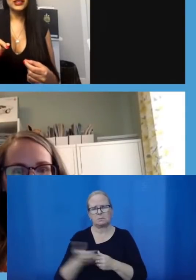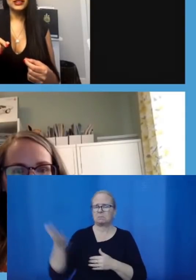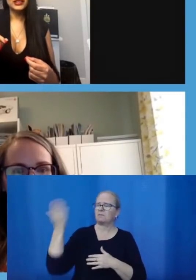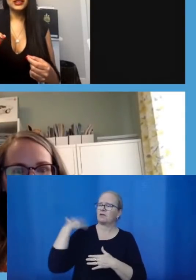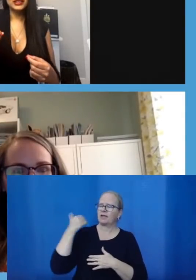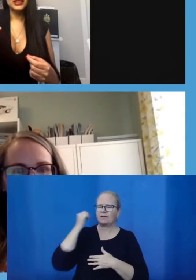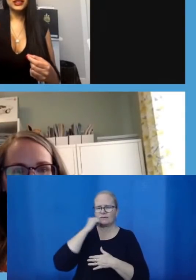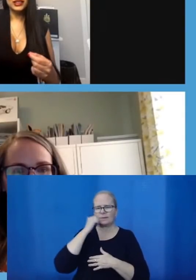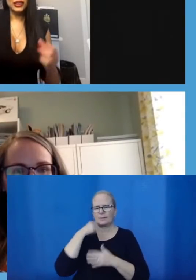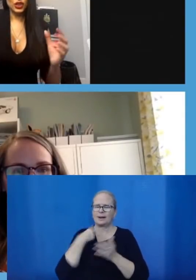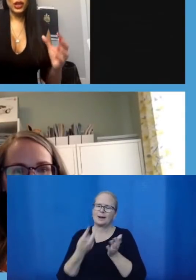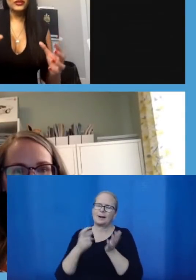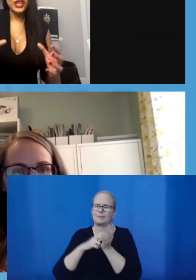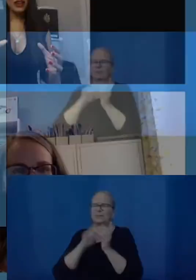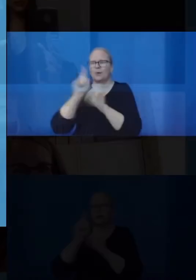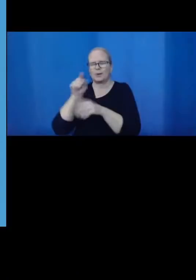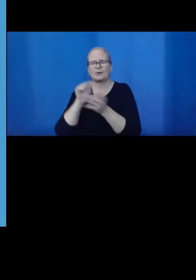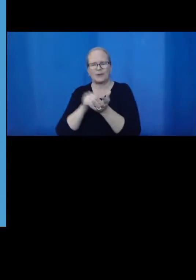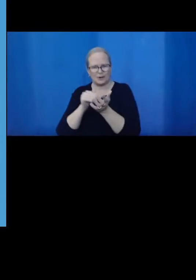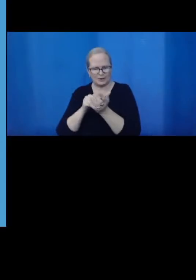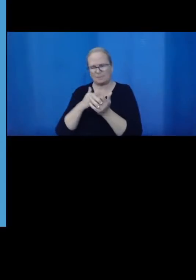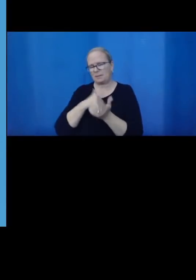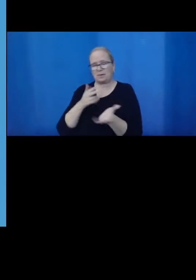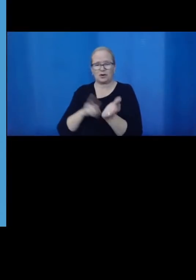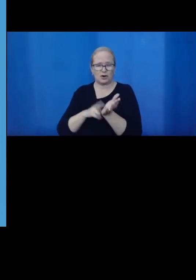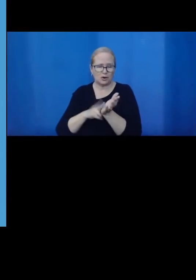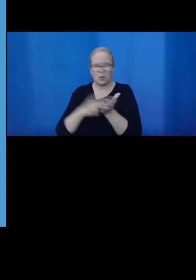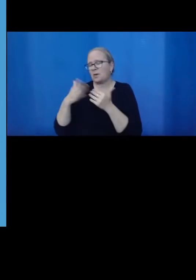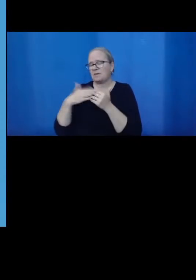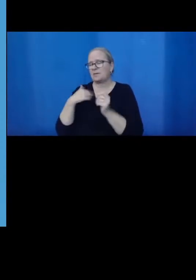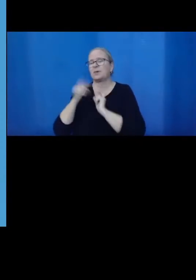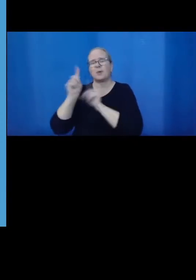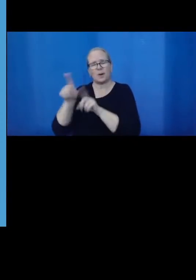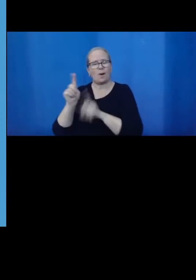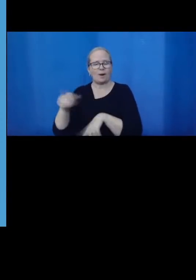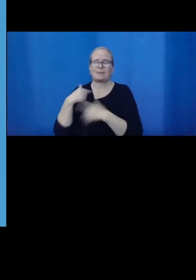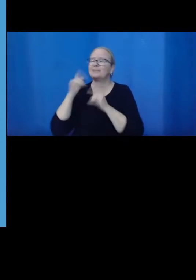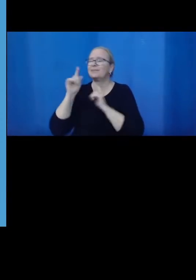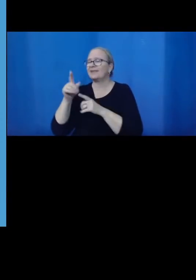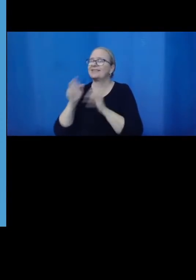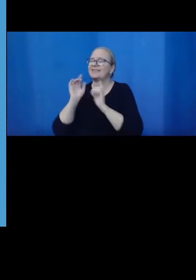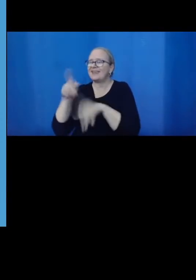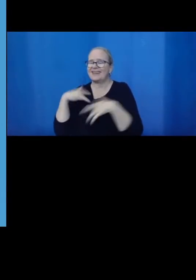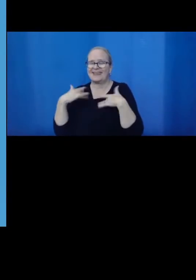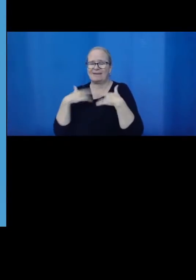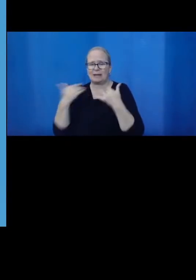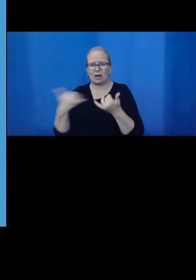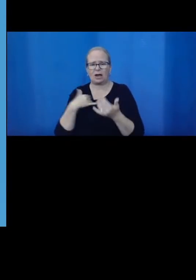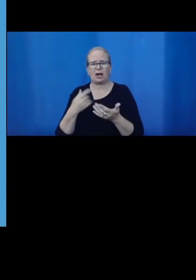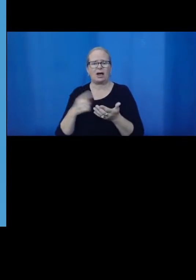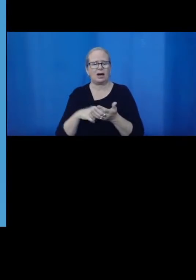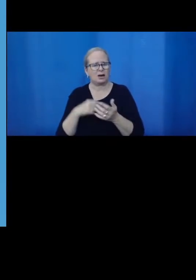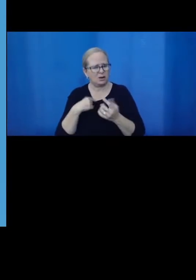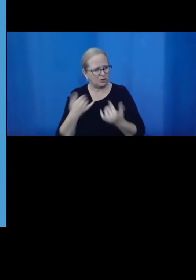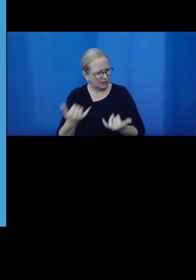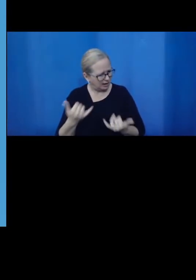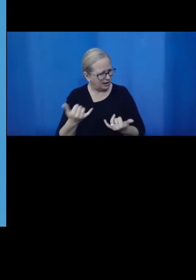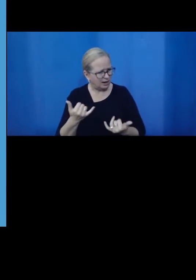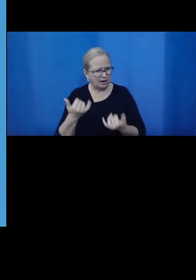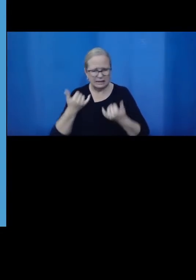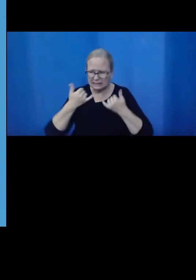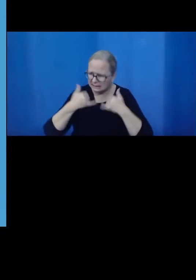And it's a lot of death. Now, intensive care always has death, but this is a lot of death.